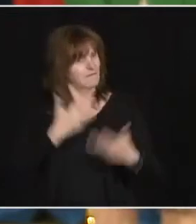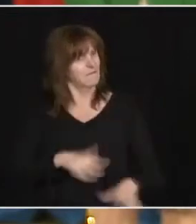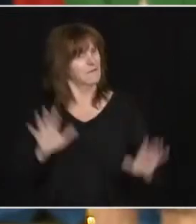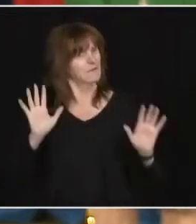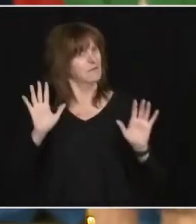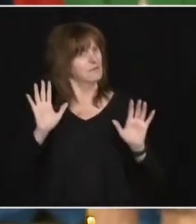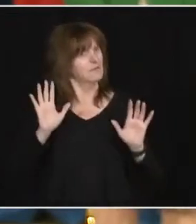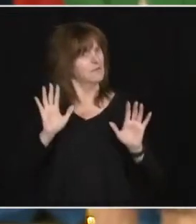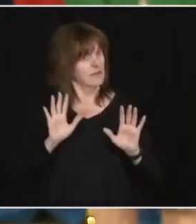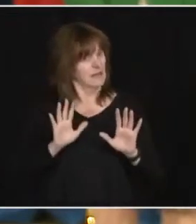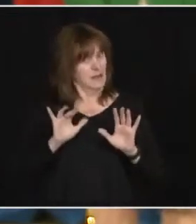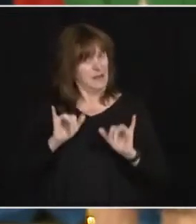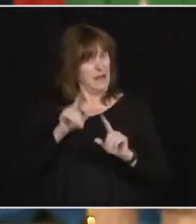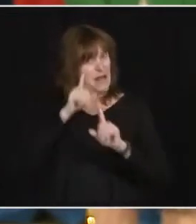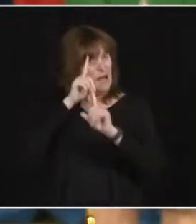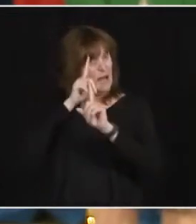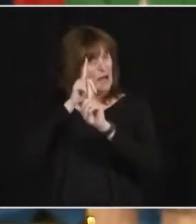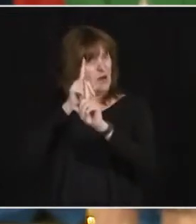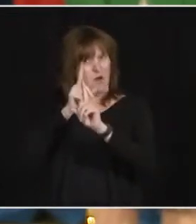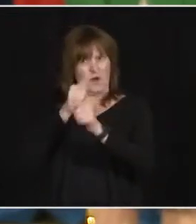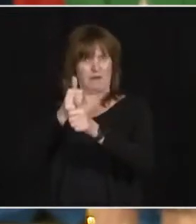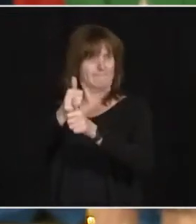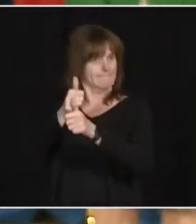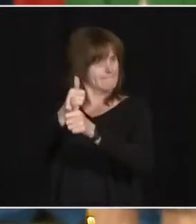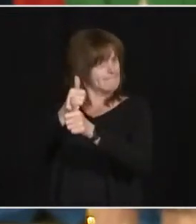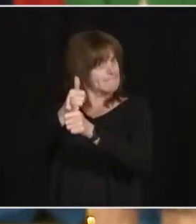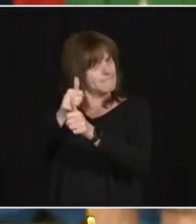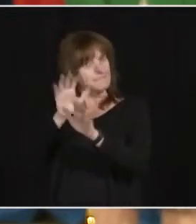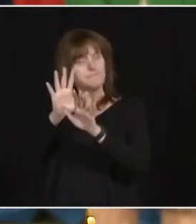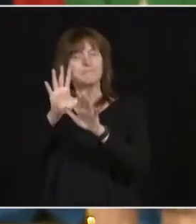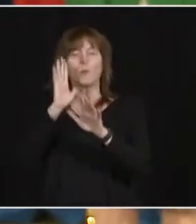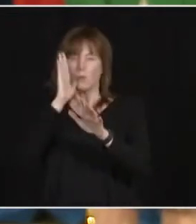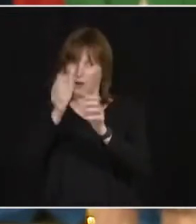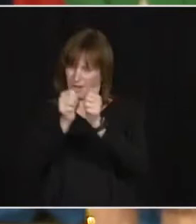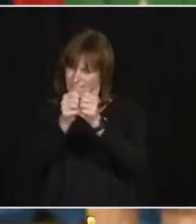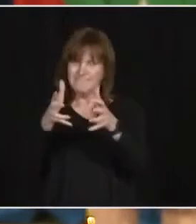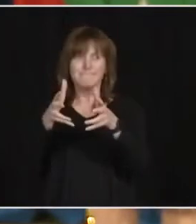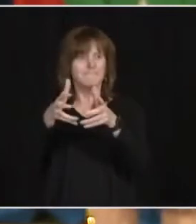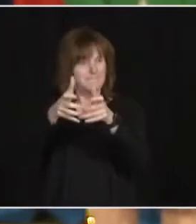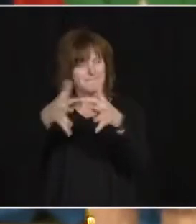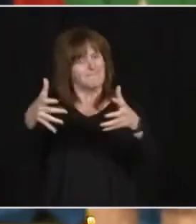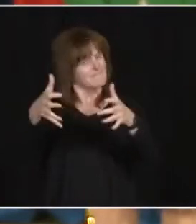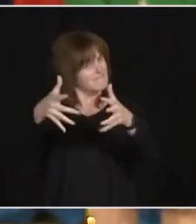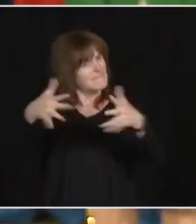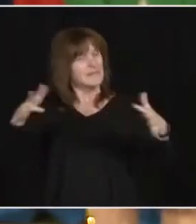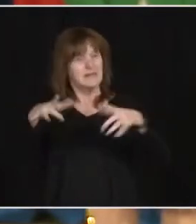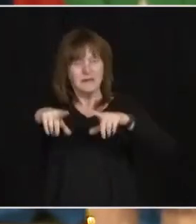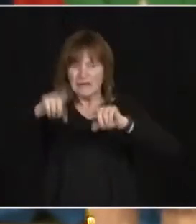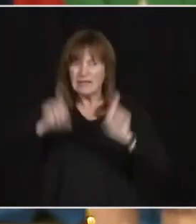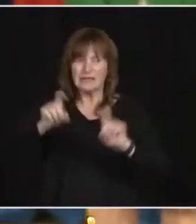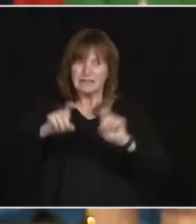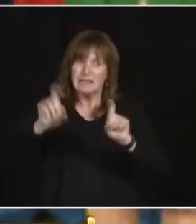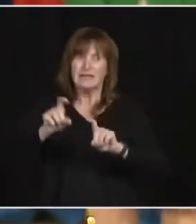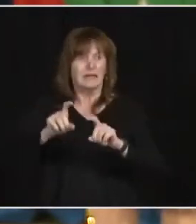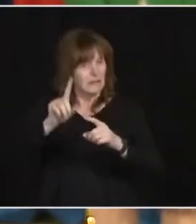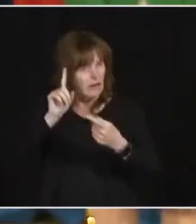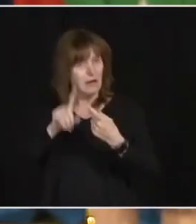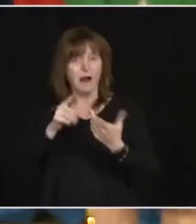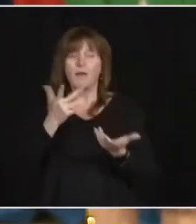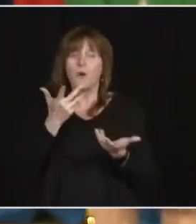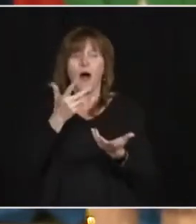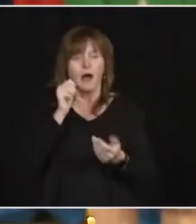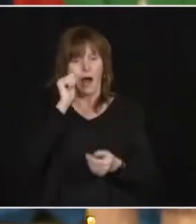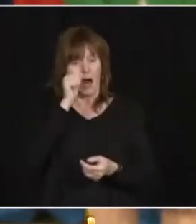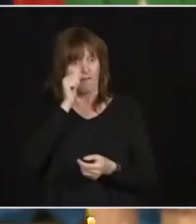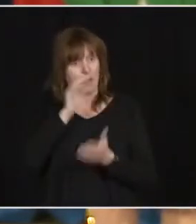We've hit our first target, and we're going to keep ramping up our efforts until we hit 14,000 tests a day by the